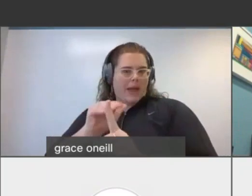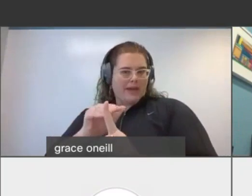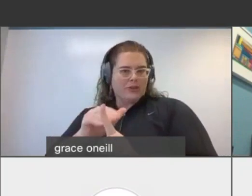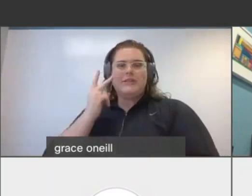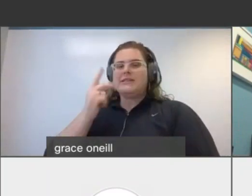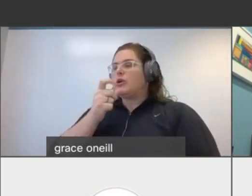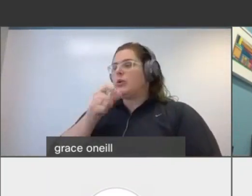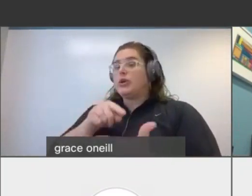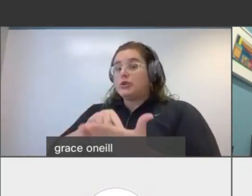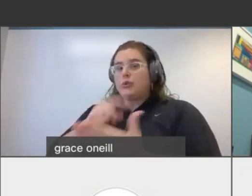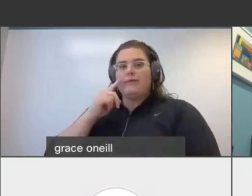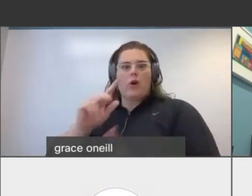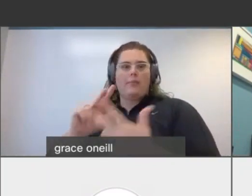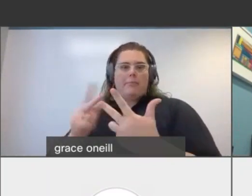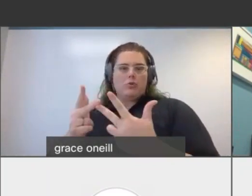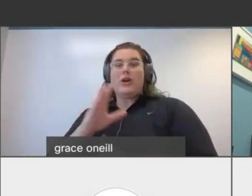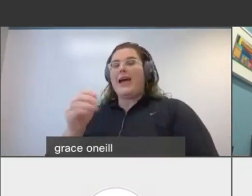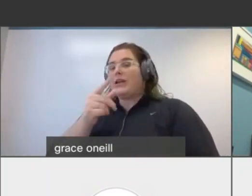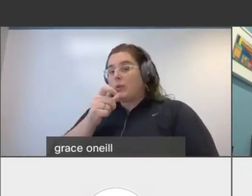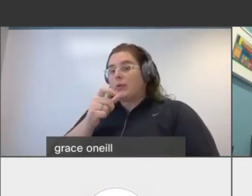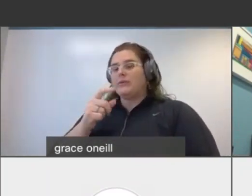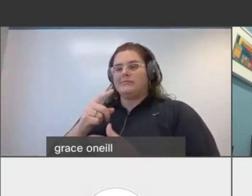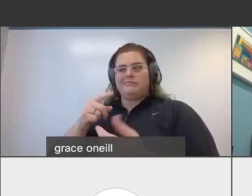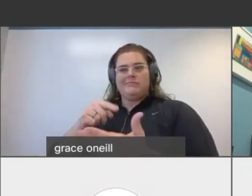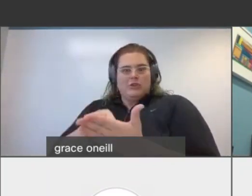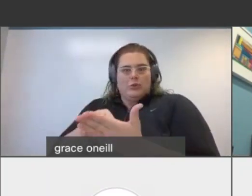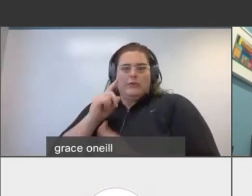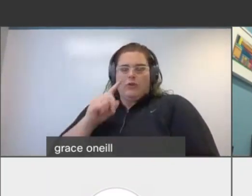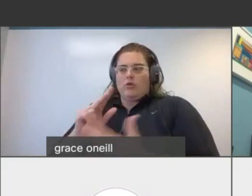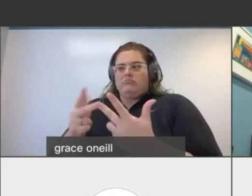has gotten the booster. And we'll be sending out our